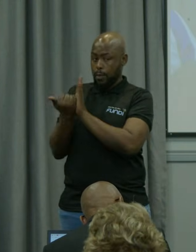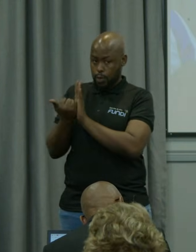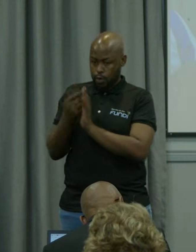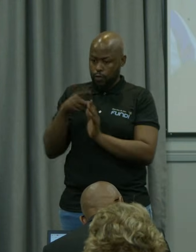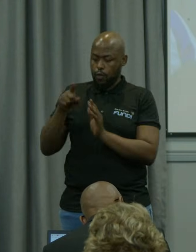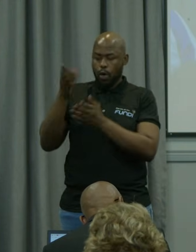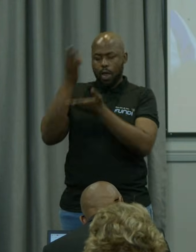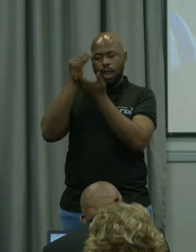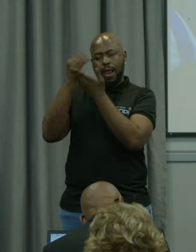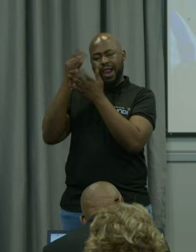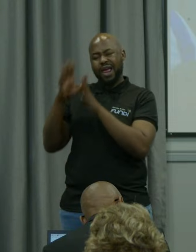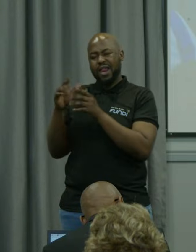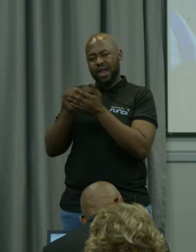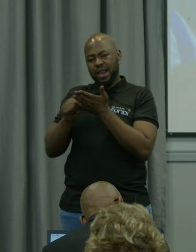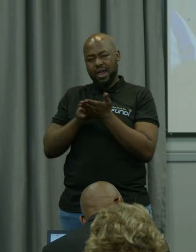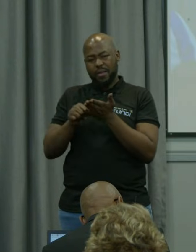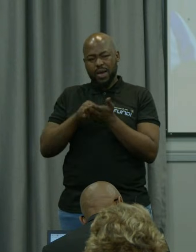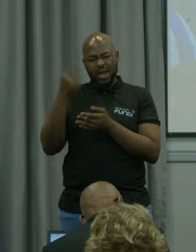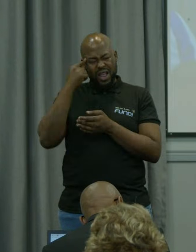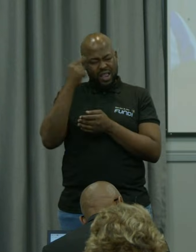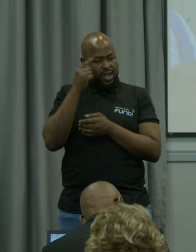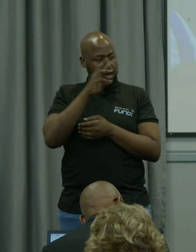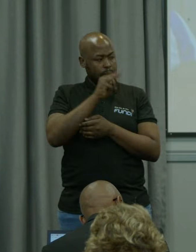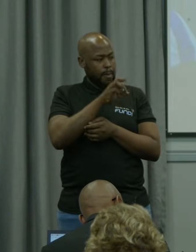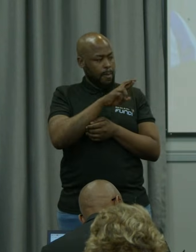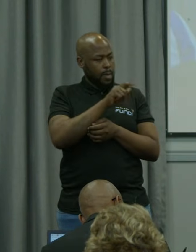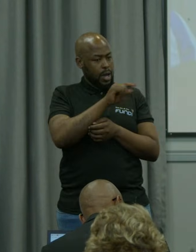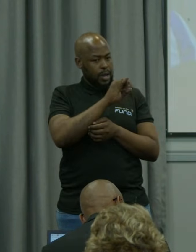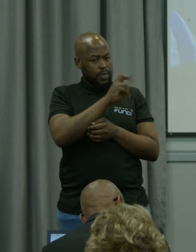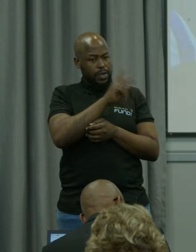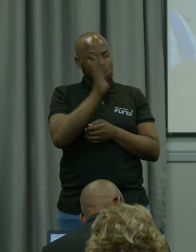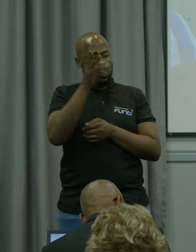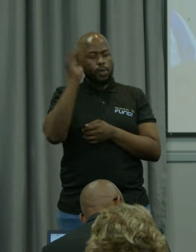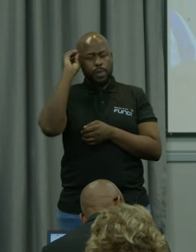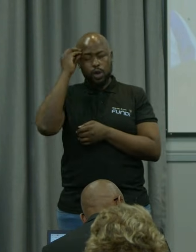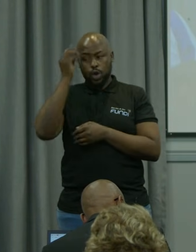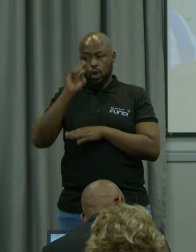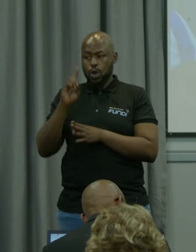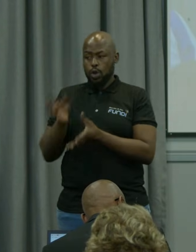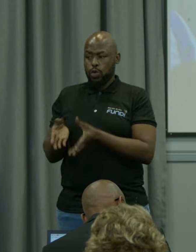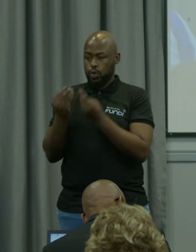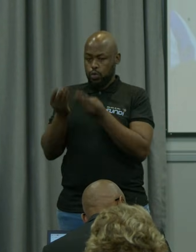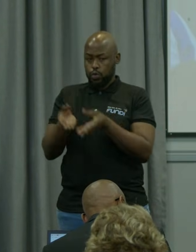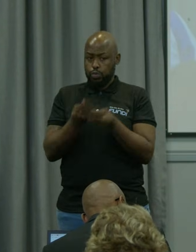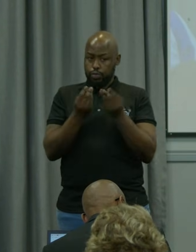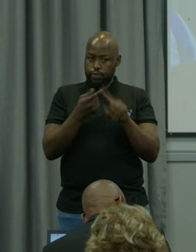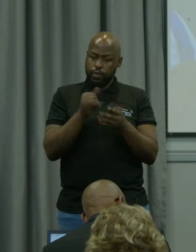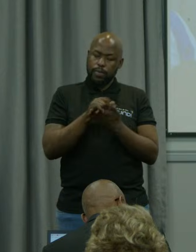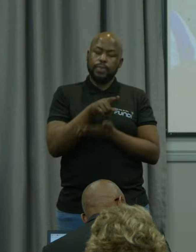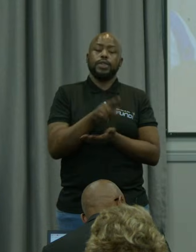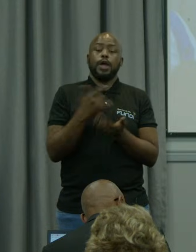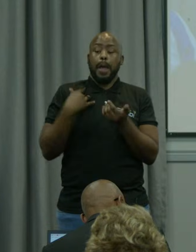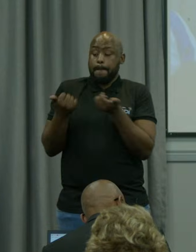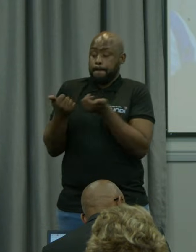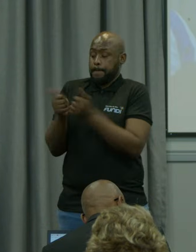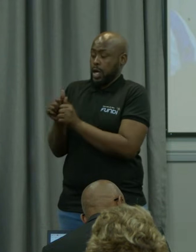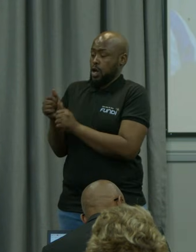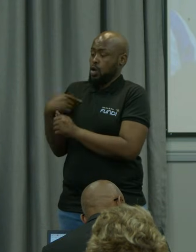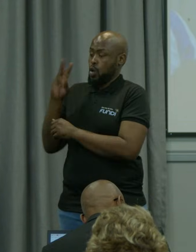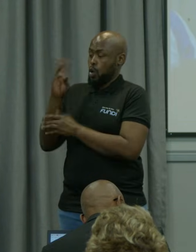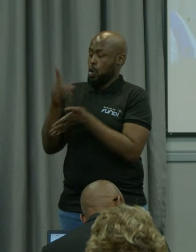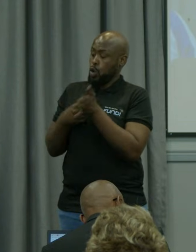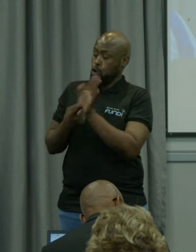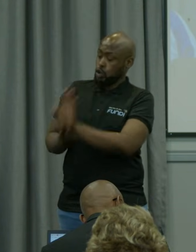learner numbers. I think Martin will be interested in what we have discovered there, because part of what we is going to